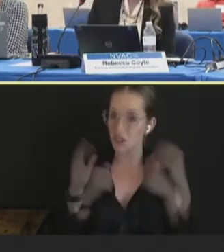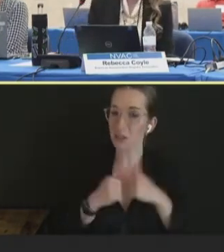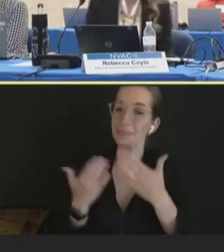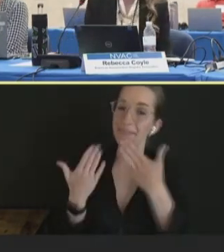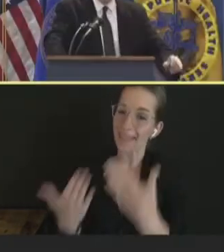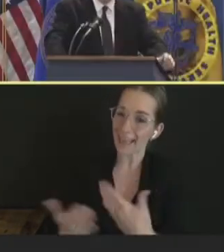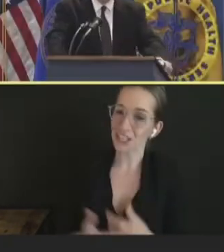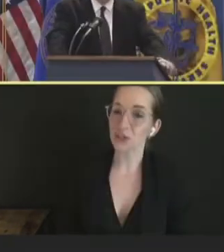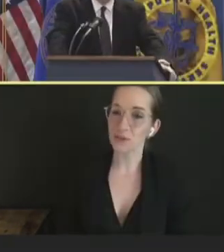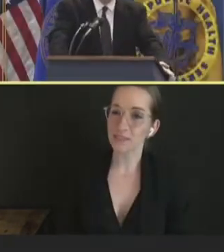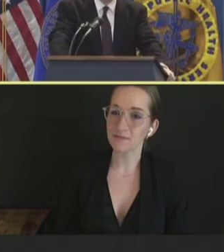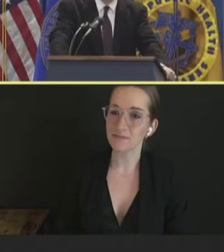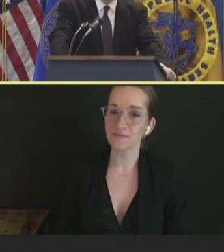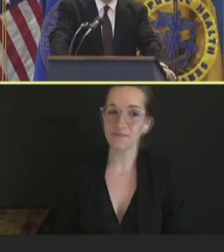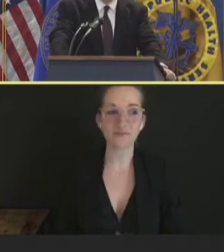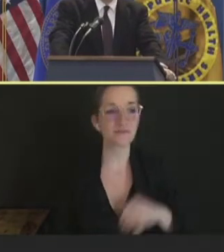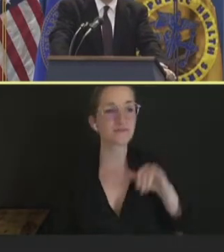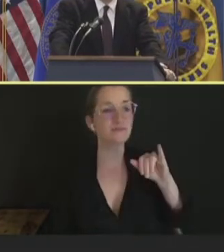Thank you.